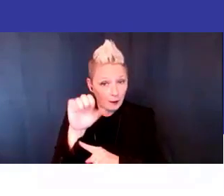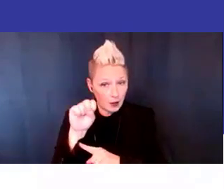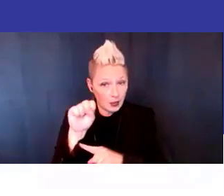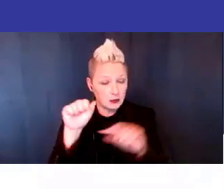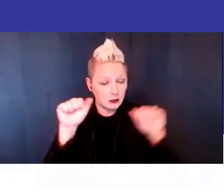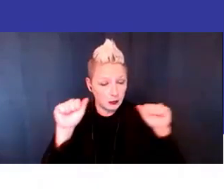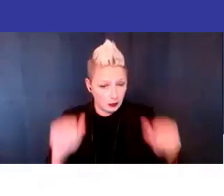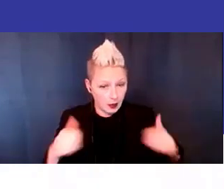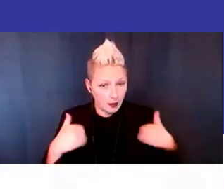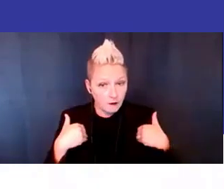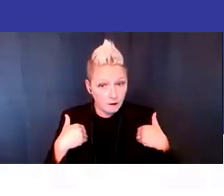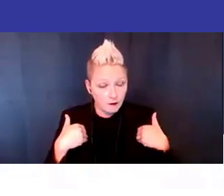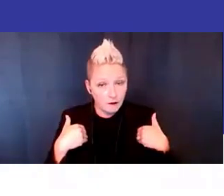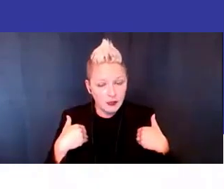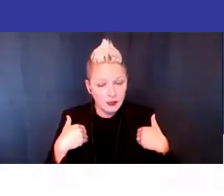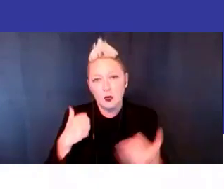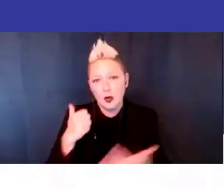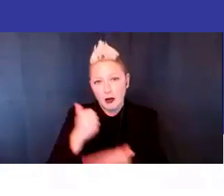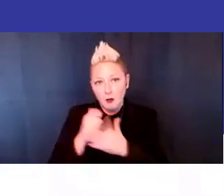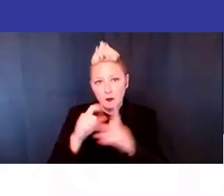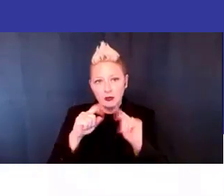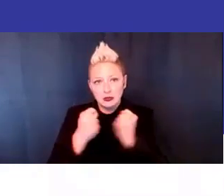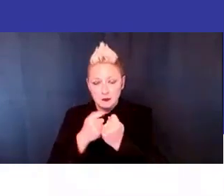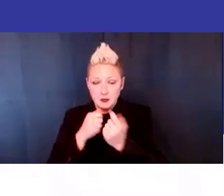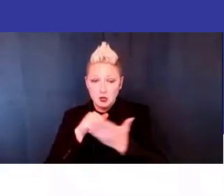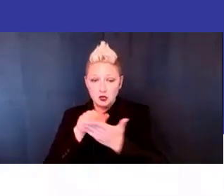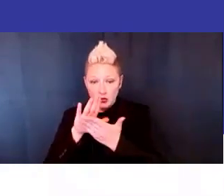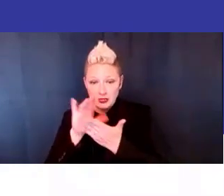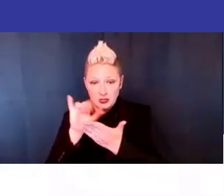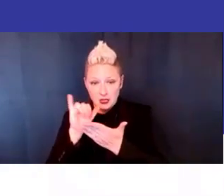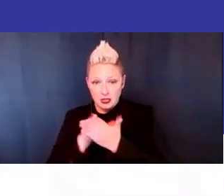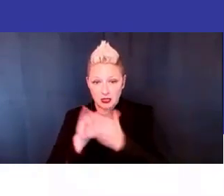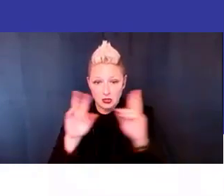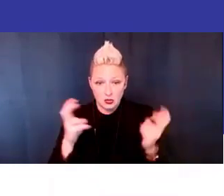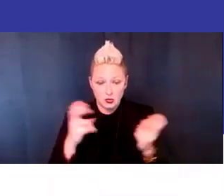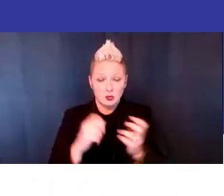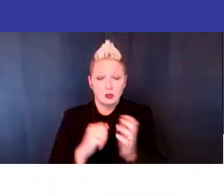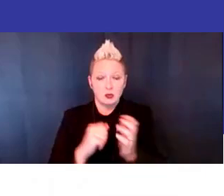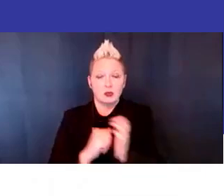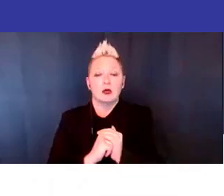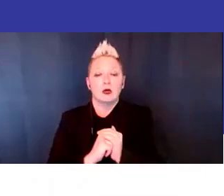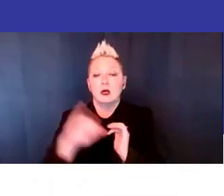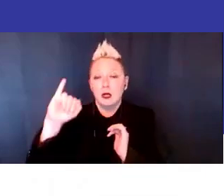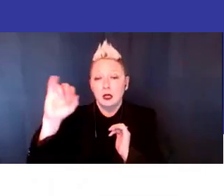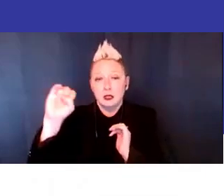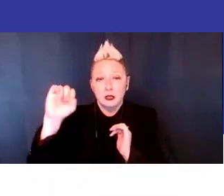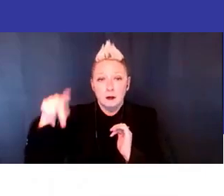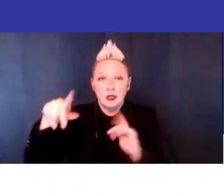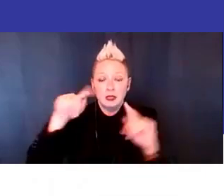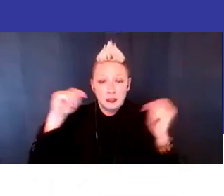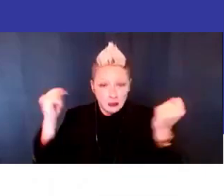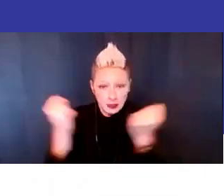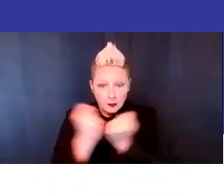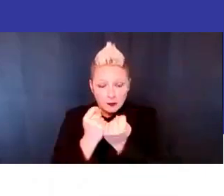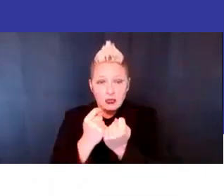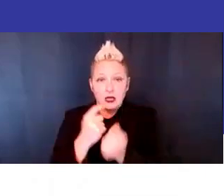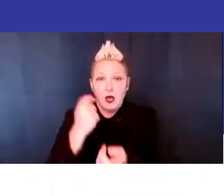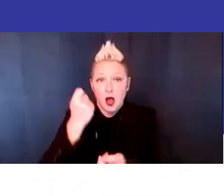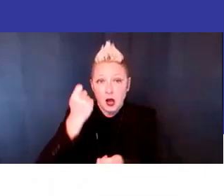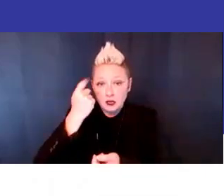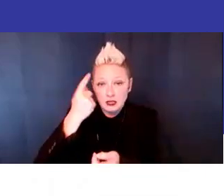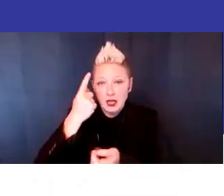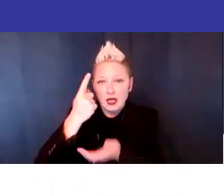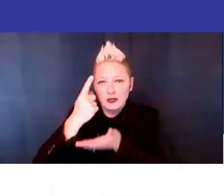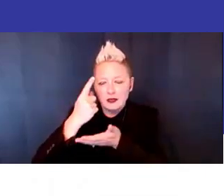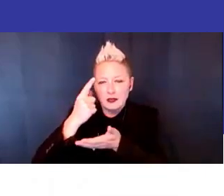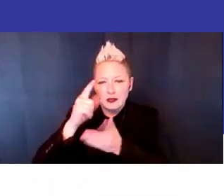teams in addressing bias in special education evaluations, IEP teams can come to understand a student's needs more clearly when